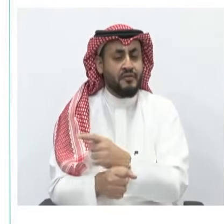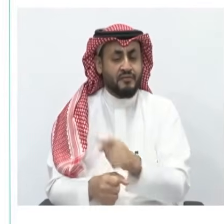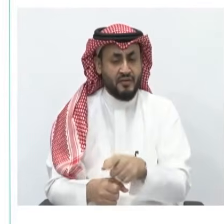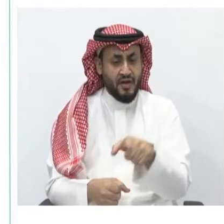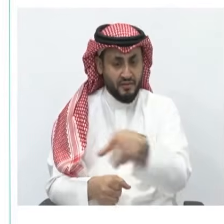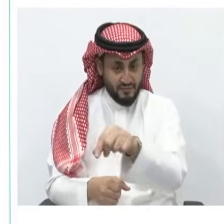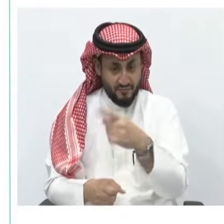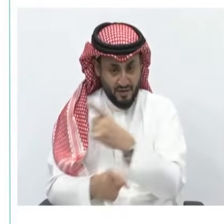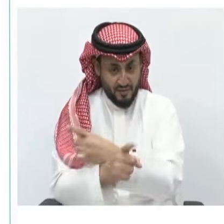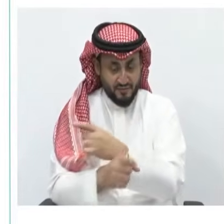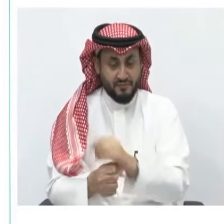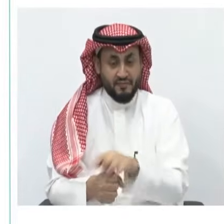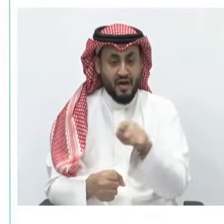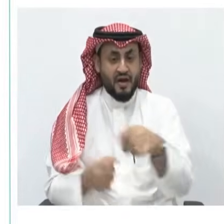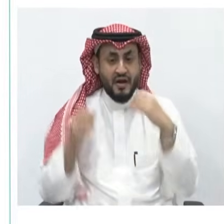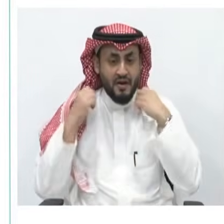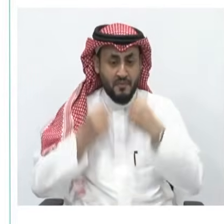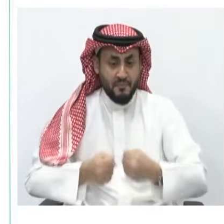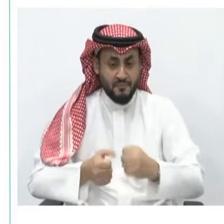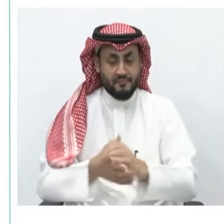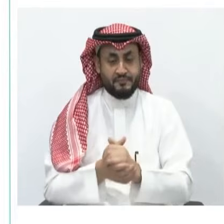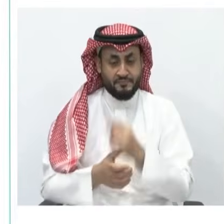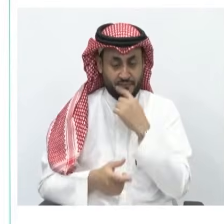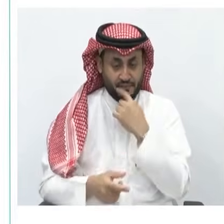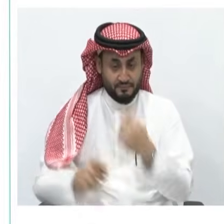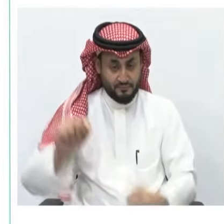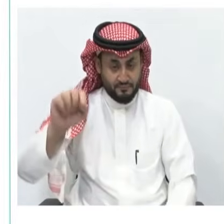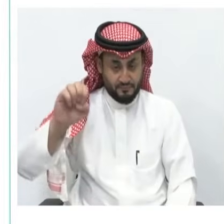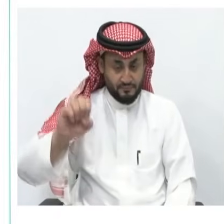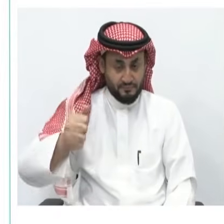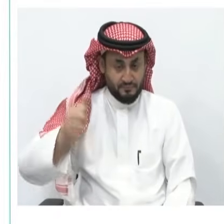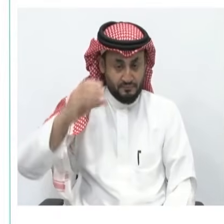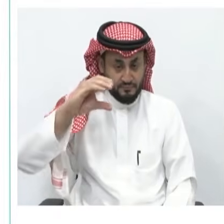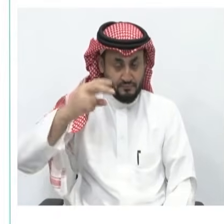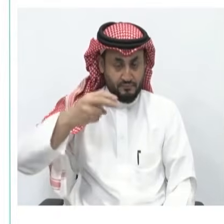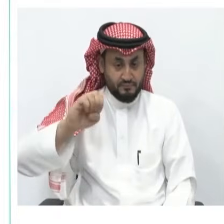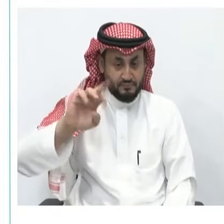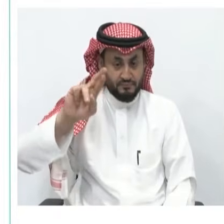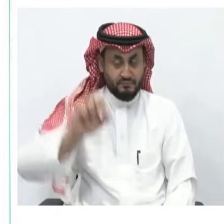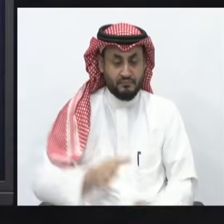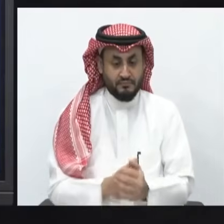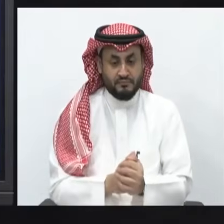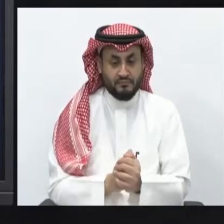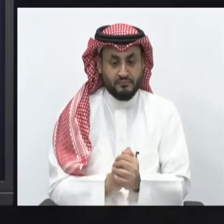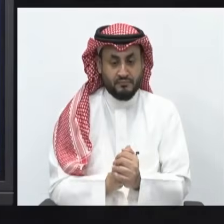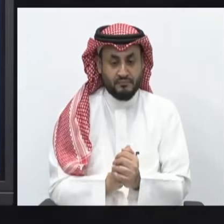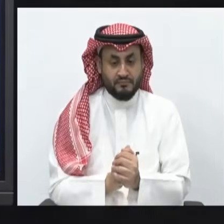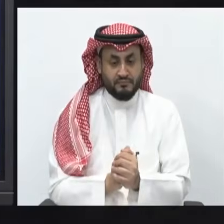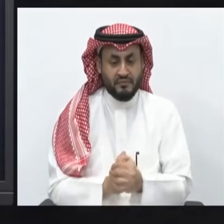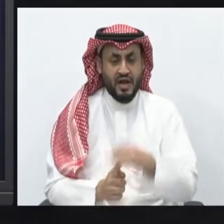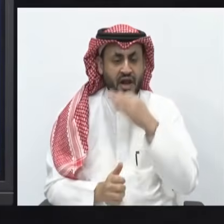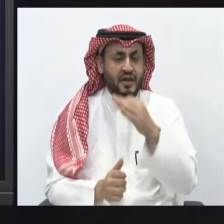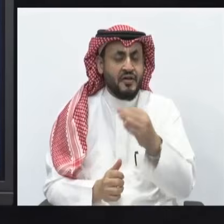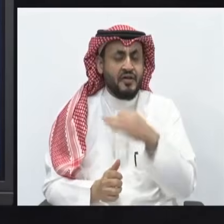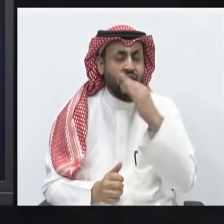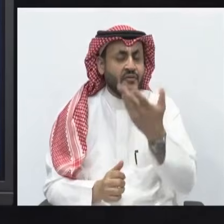teacher. And you're a student. I'm a teacher. Teacher. Okay? The teacher says. What does it